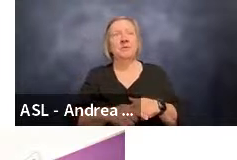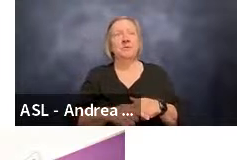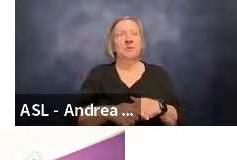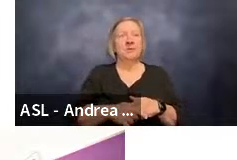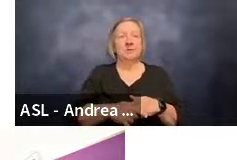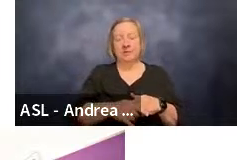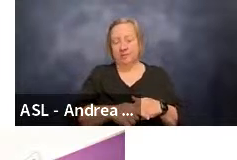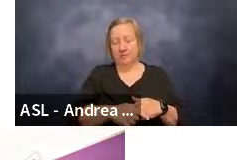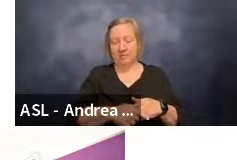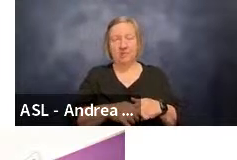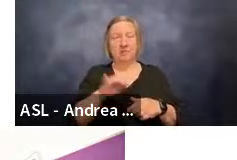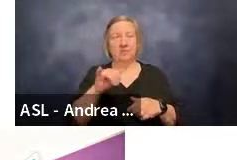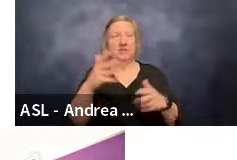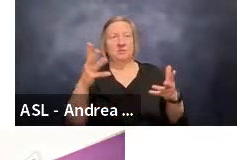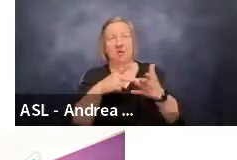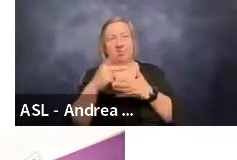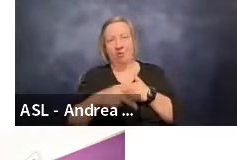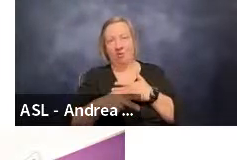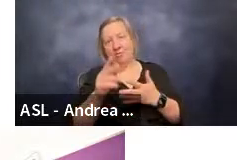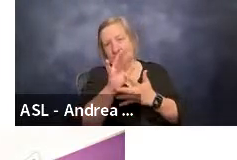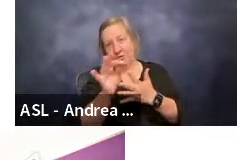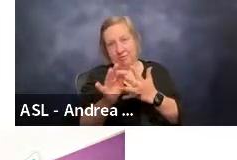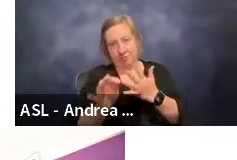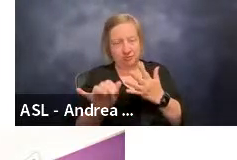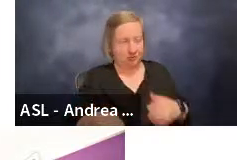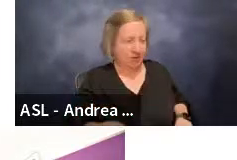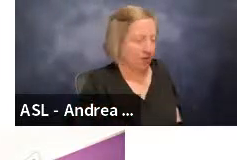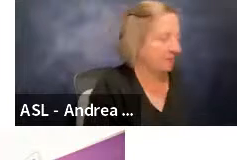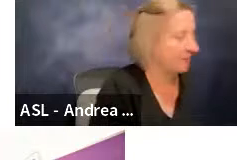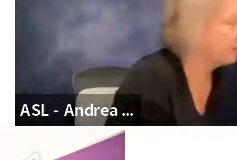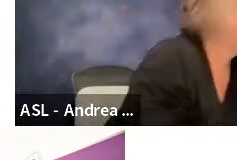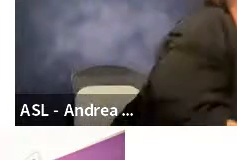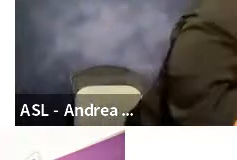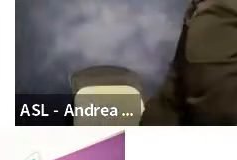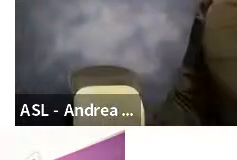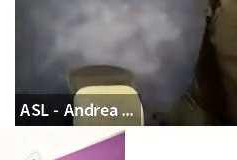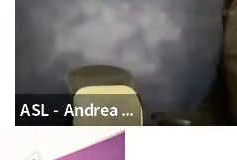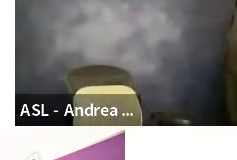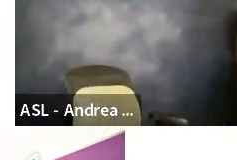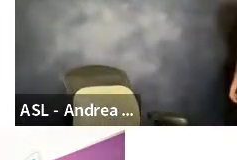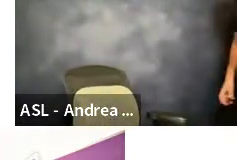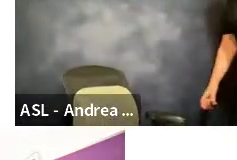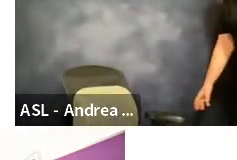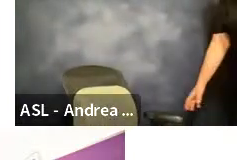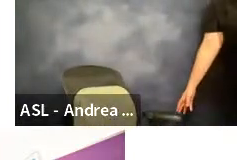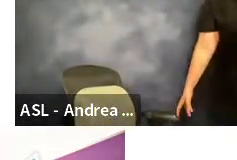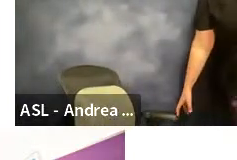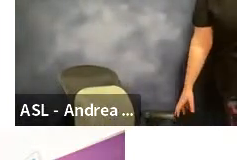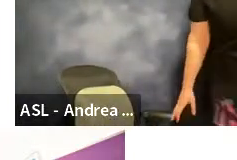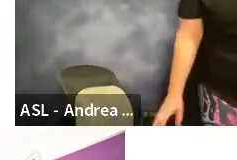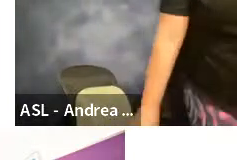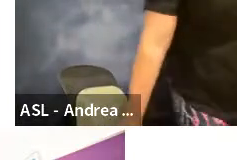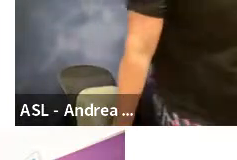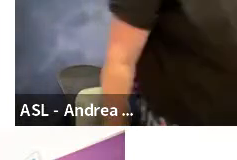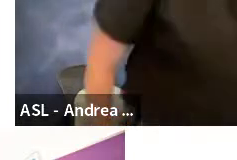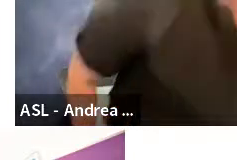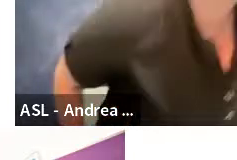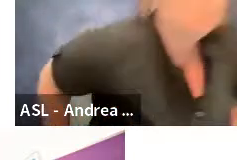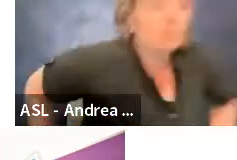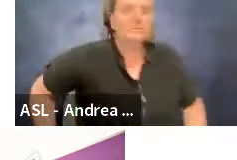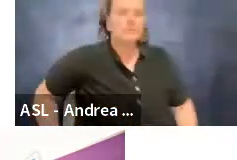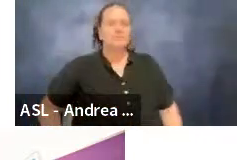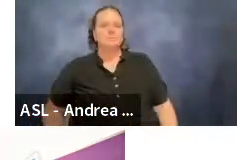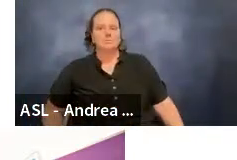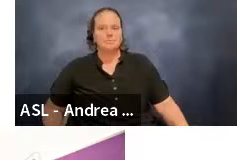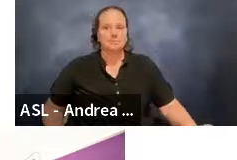programs that we have. There's also flexible account options within that we offer. There's a prepaid